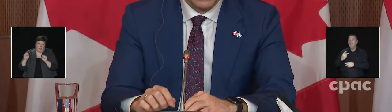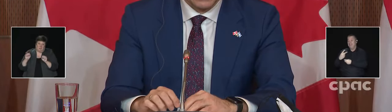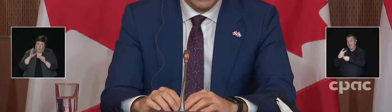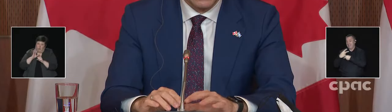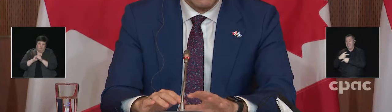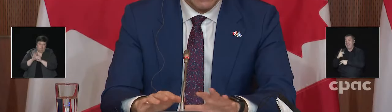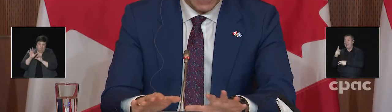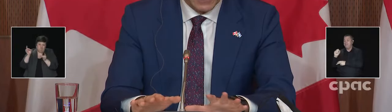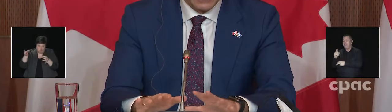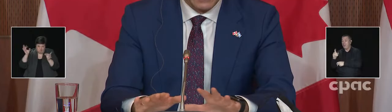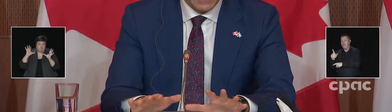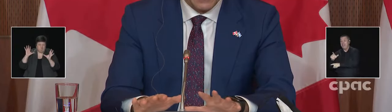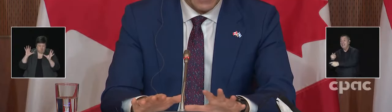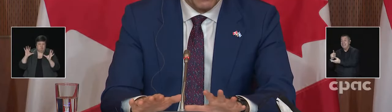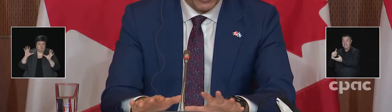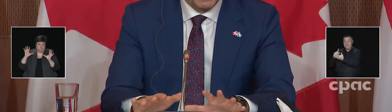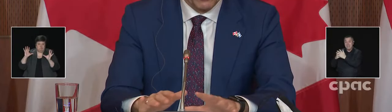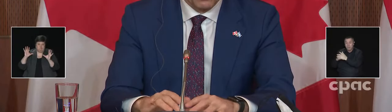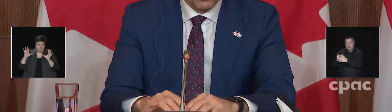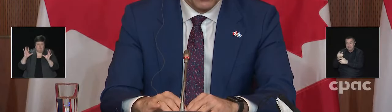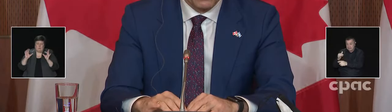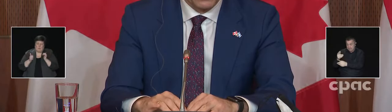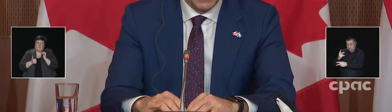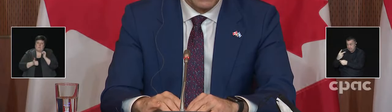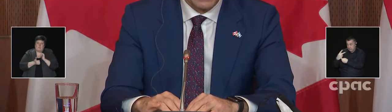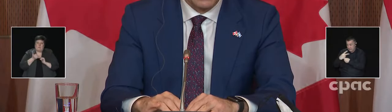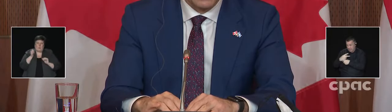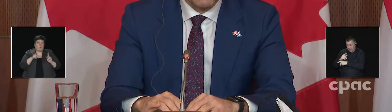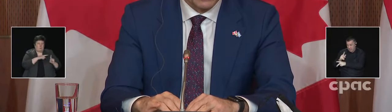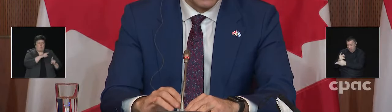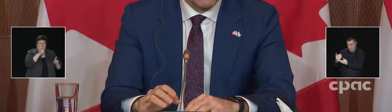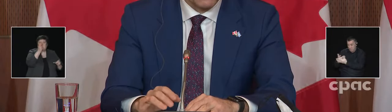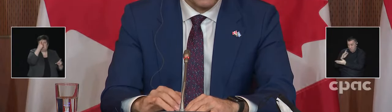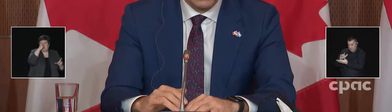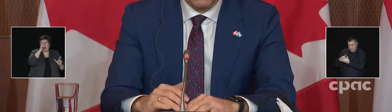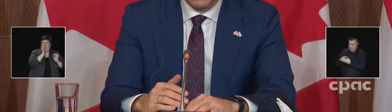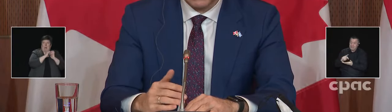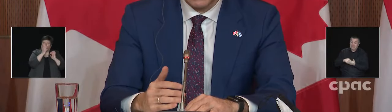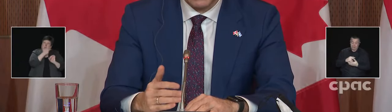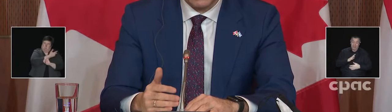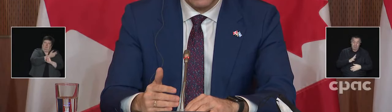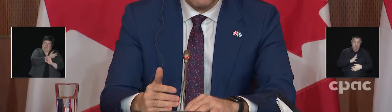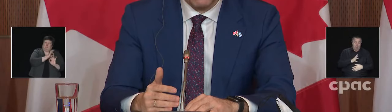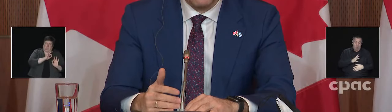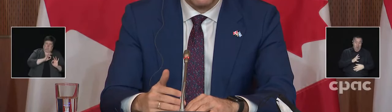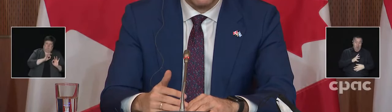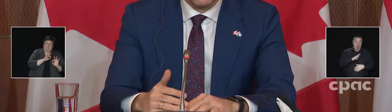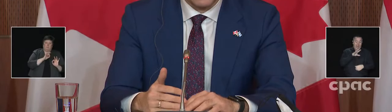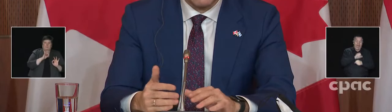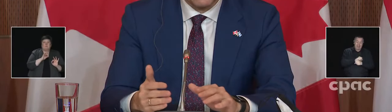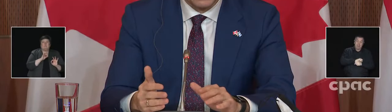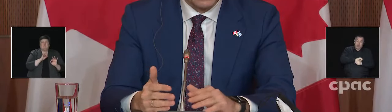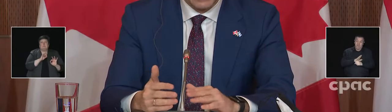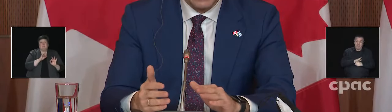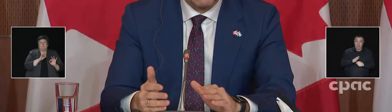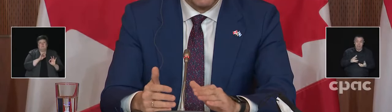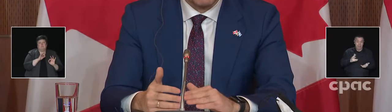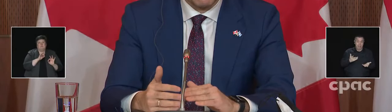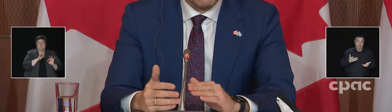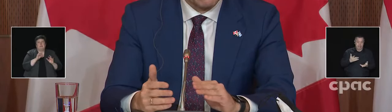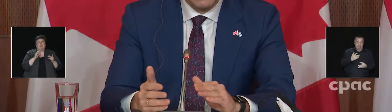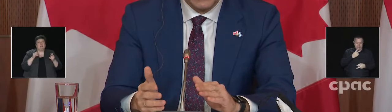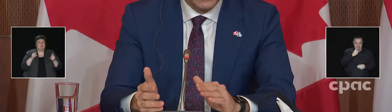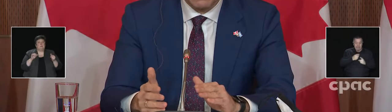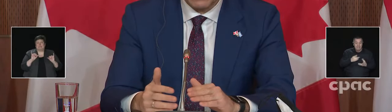COVID-19. And I think most people will understand that, but it's obviously going to be important for every